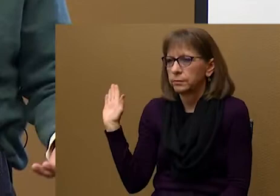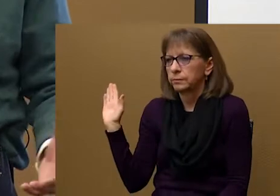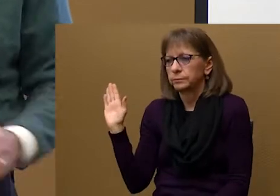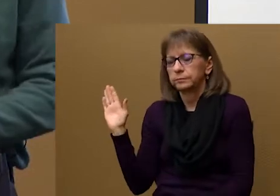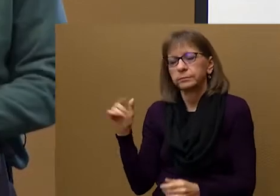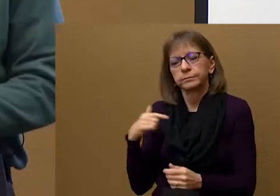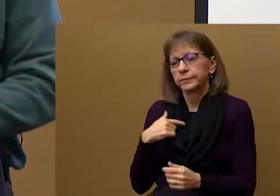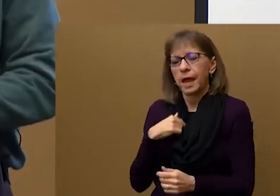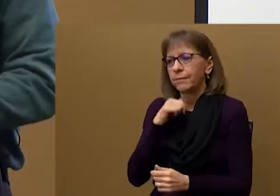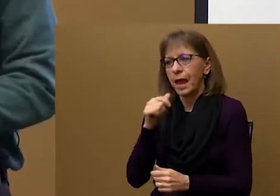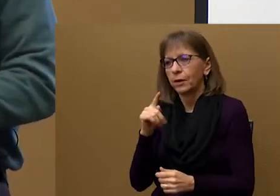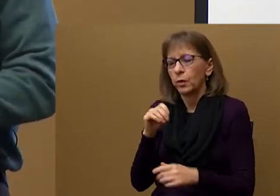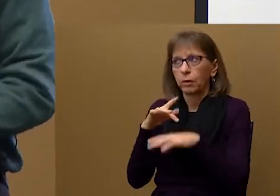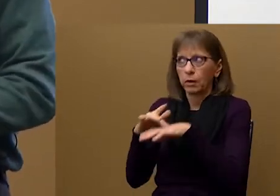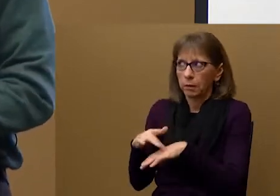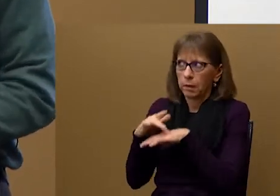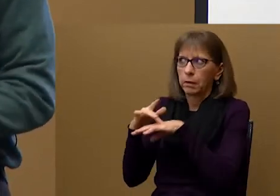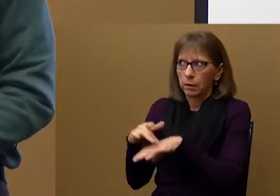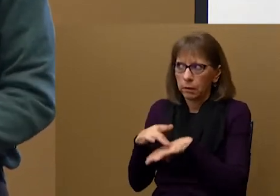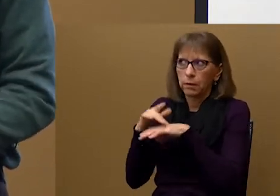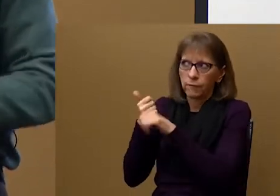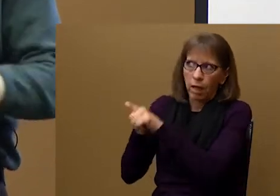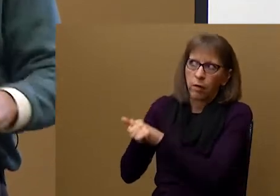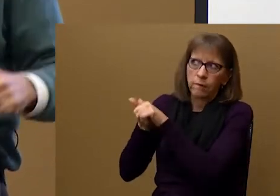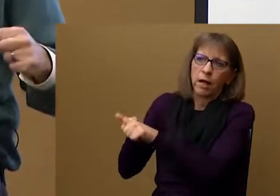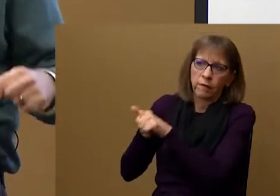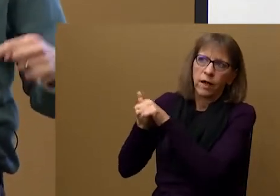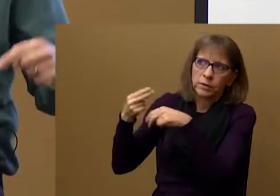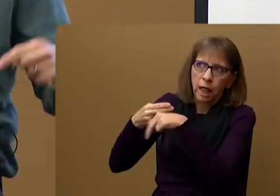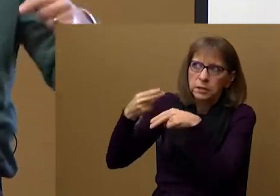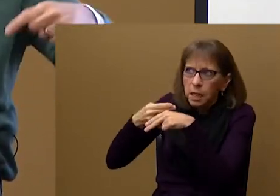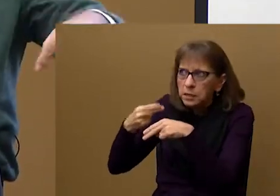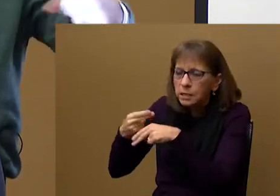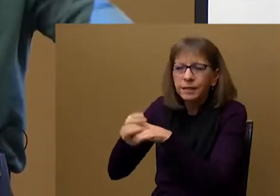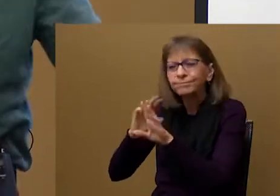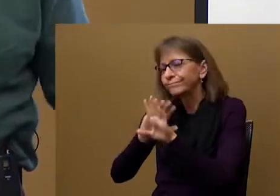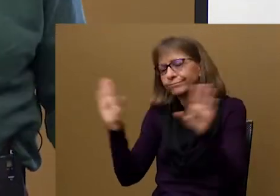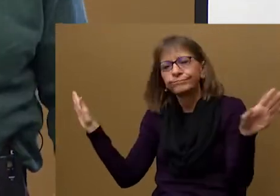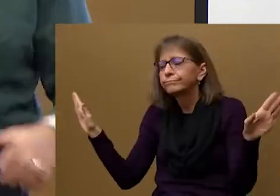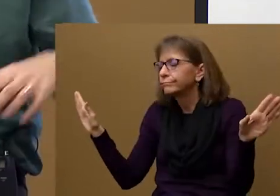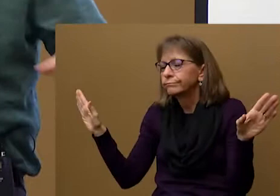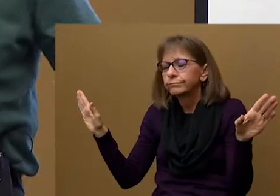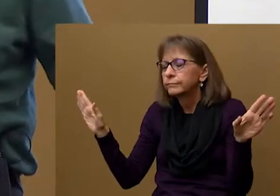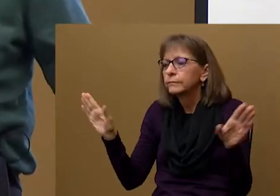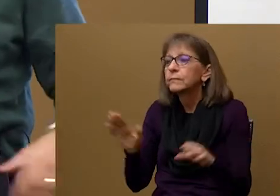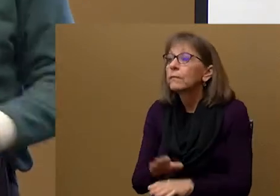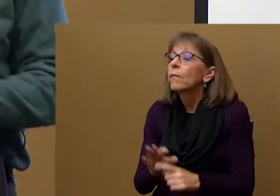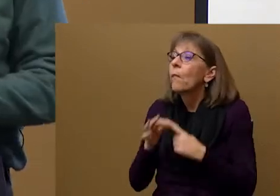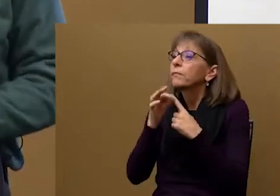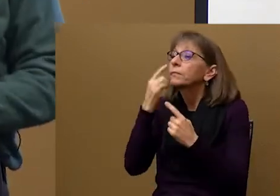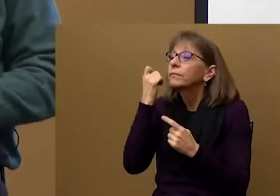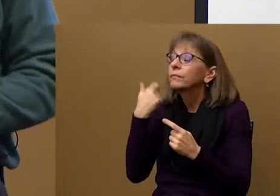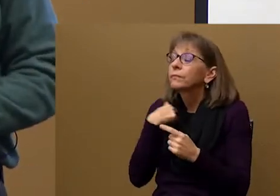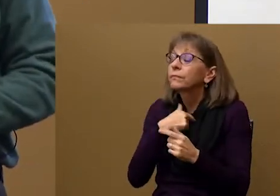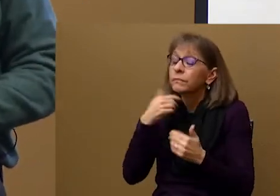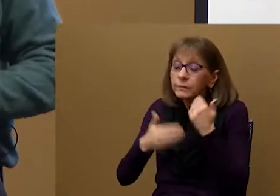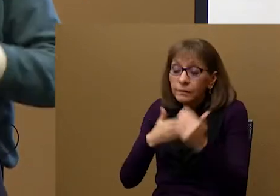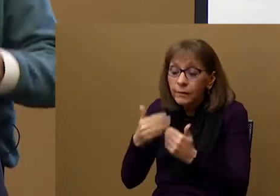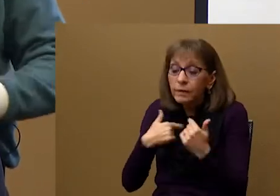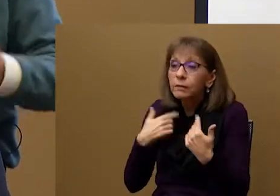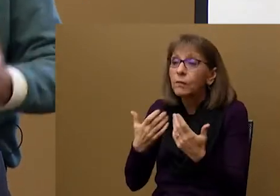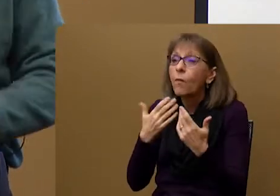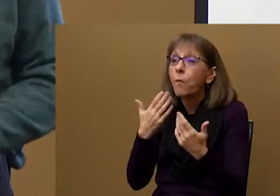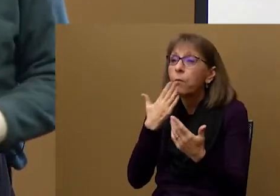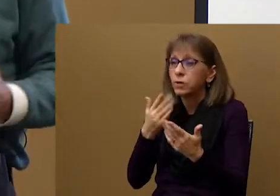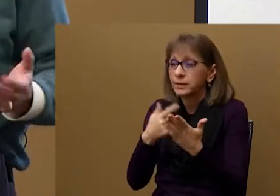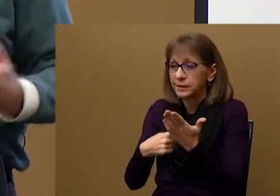your notes. But I'm going to try not to obsess over whether or not I've got every slide covered. I know I won't. especially because as